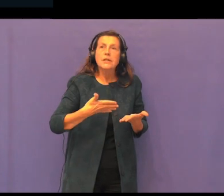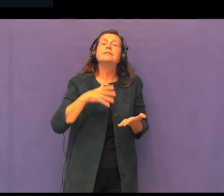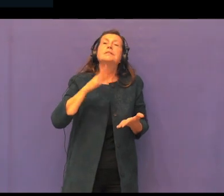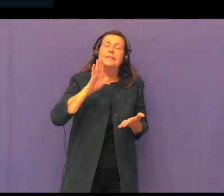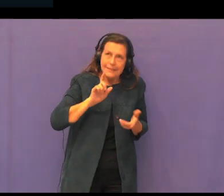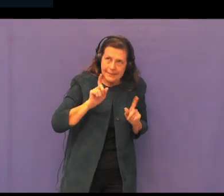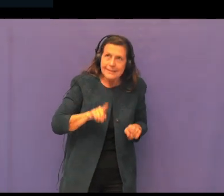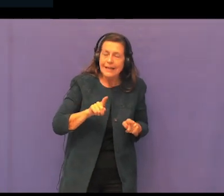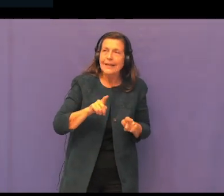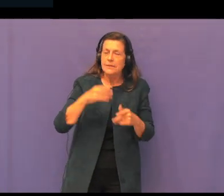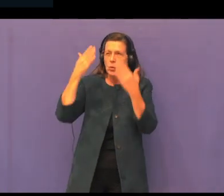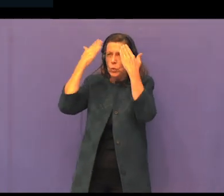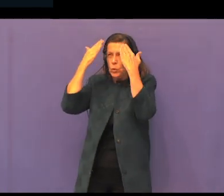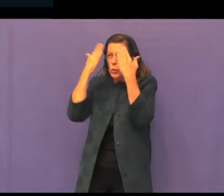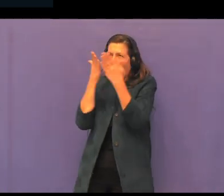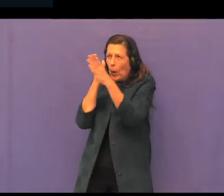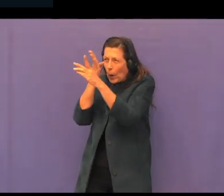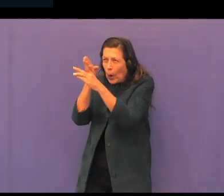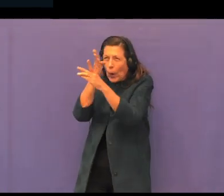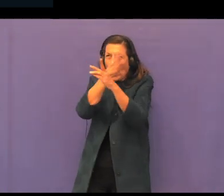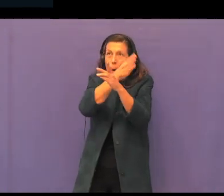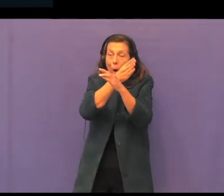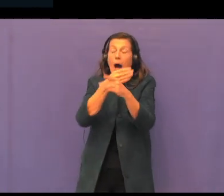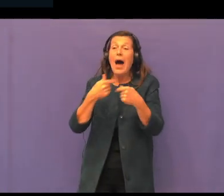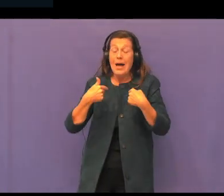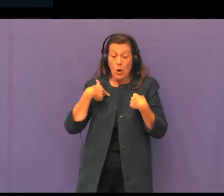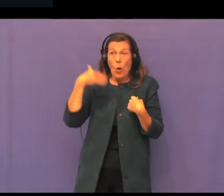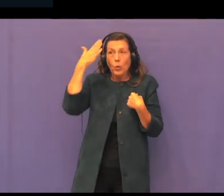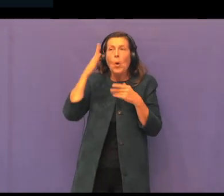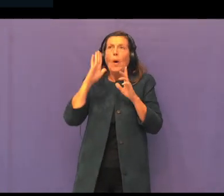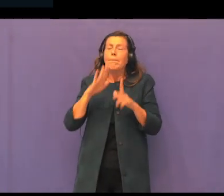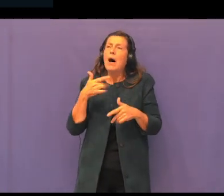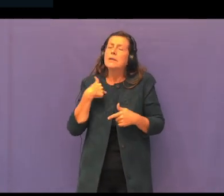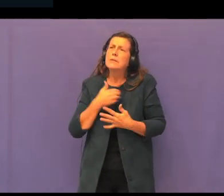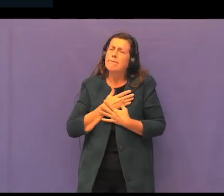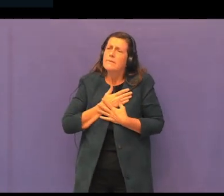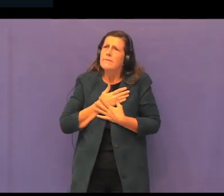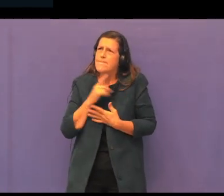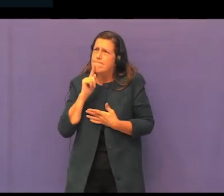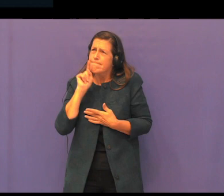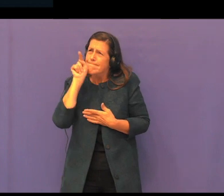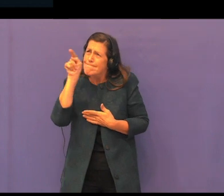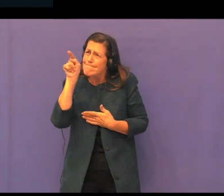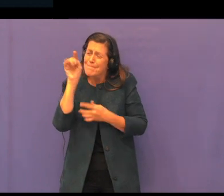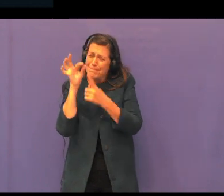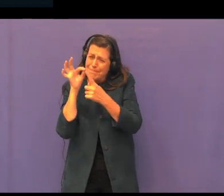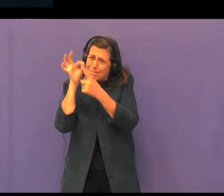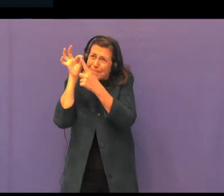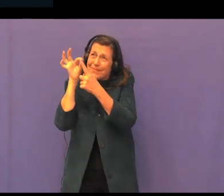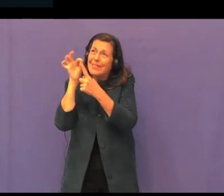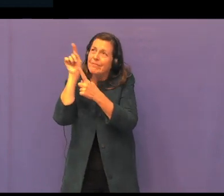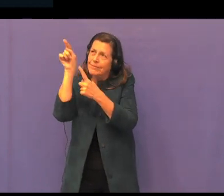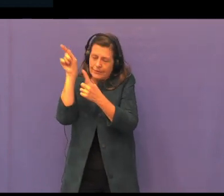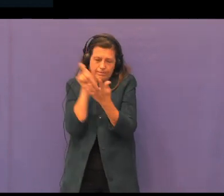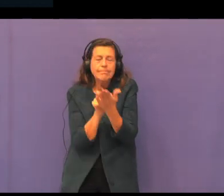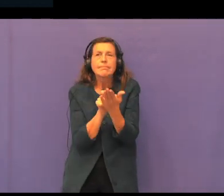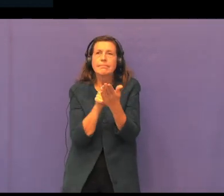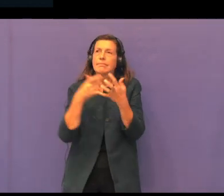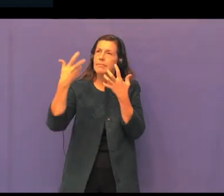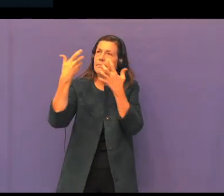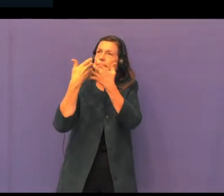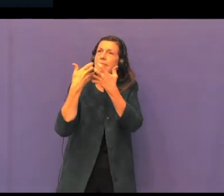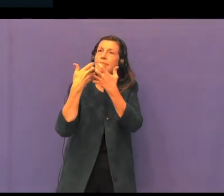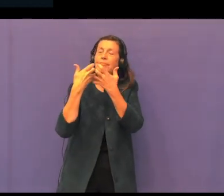that this is one of the most powerful ways of, if you like, combating the kind of